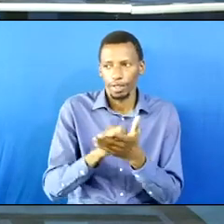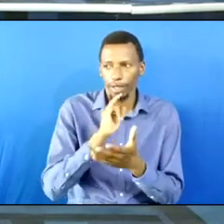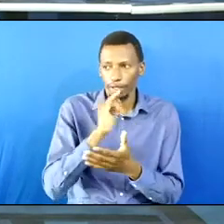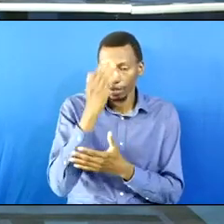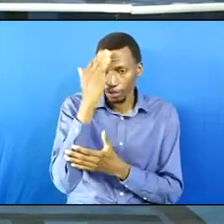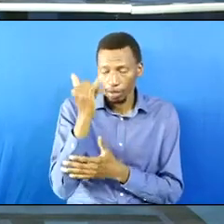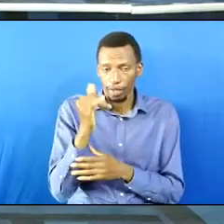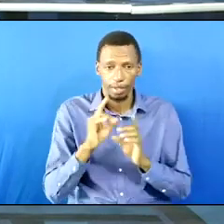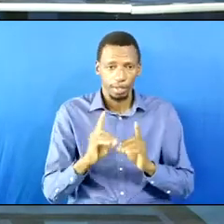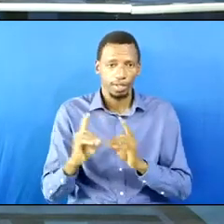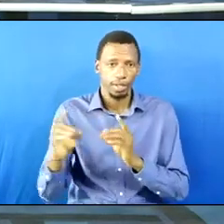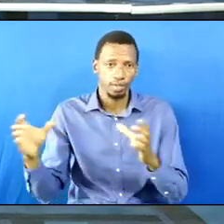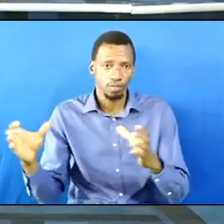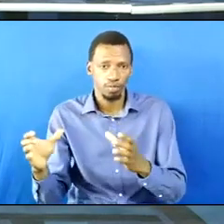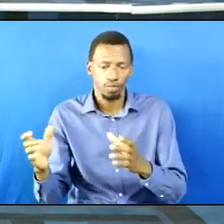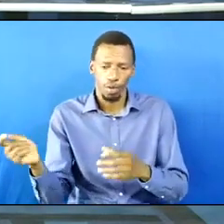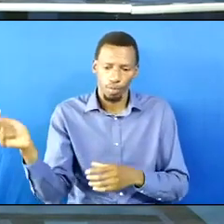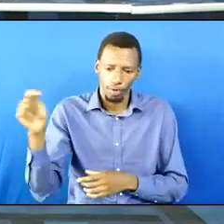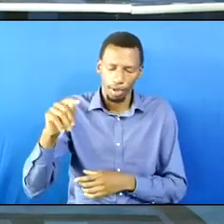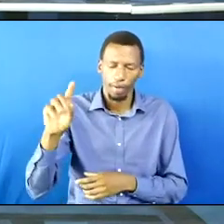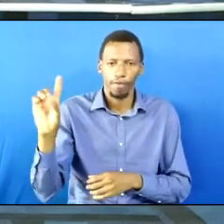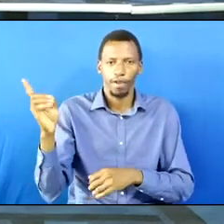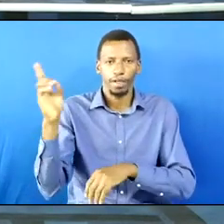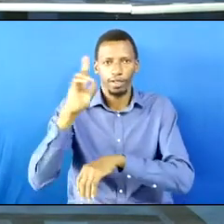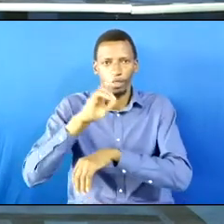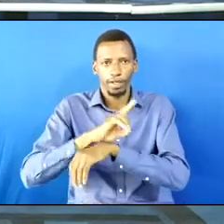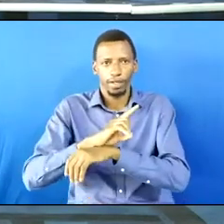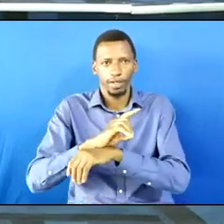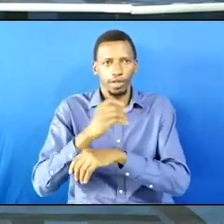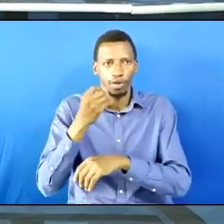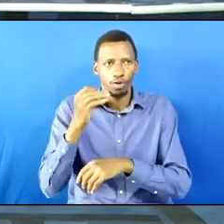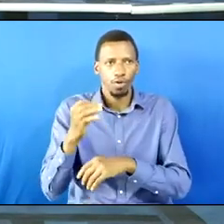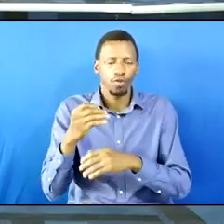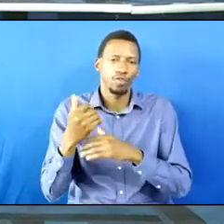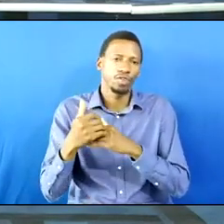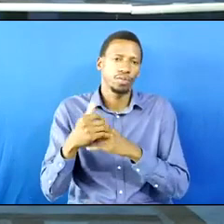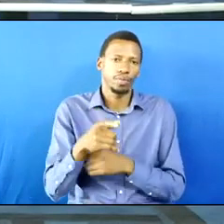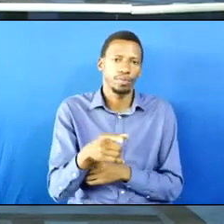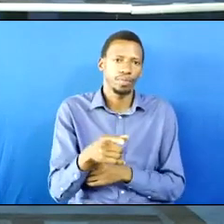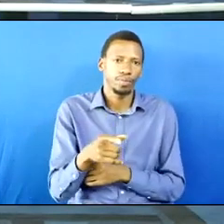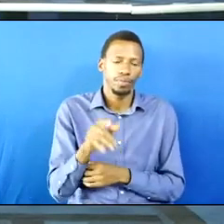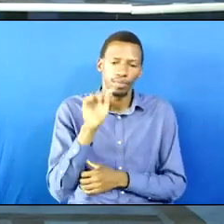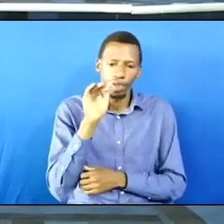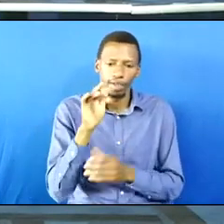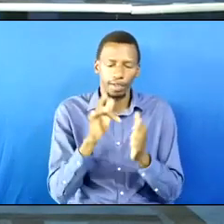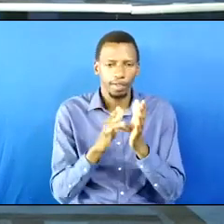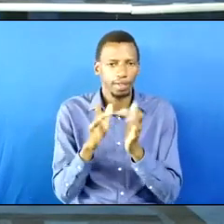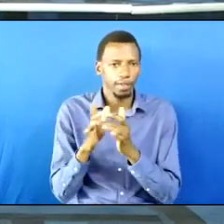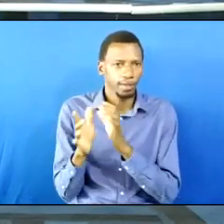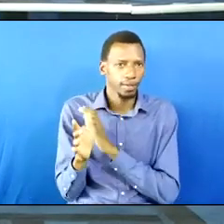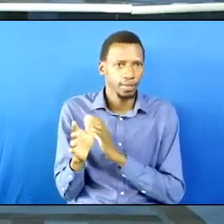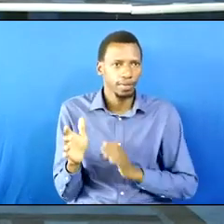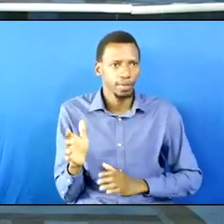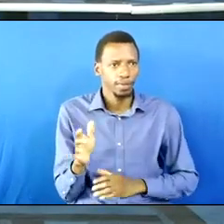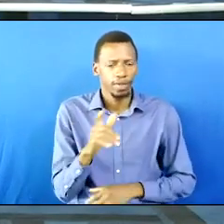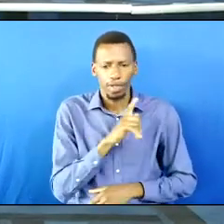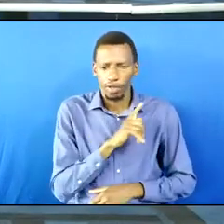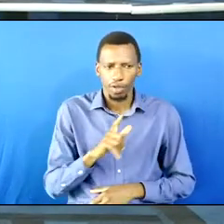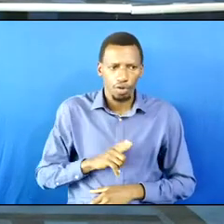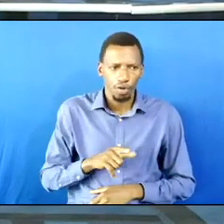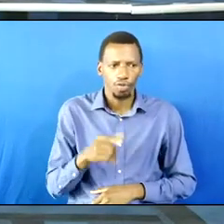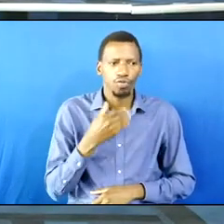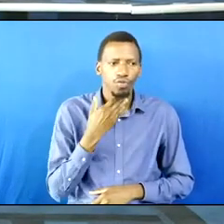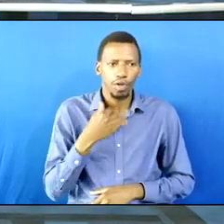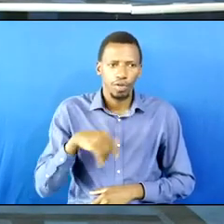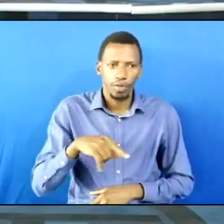the disciples are coming on the first day of the unleavened bread. And they ask Jesus Christ, Lord, where will you